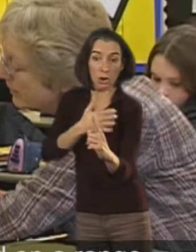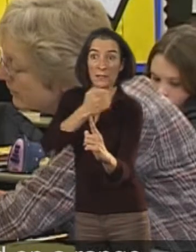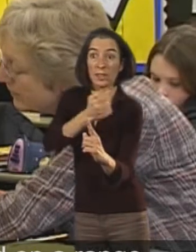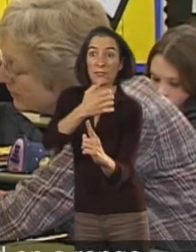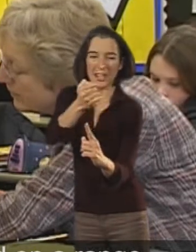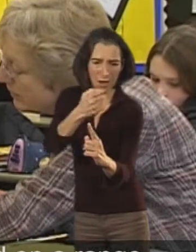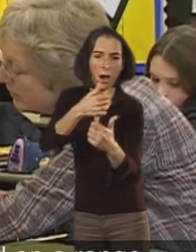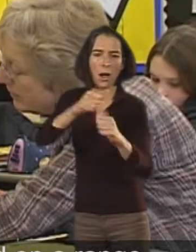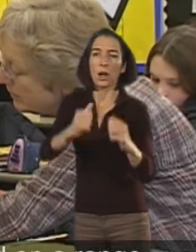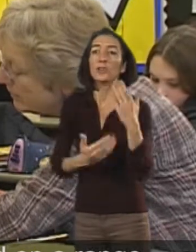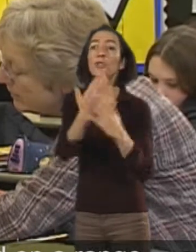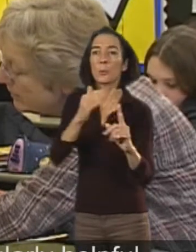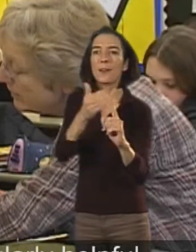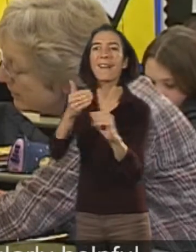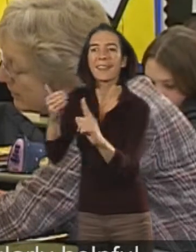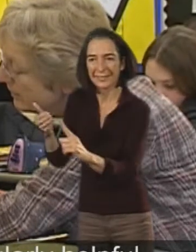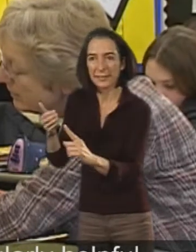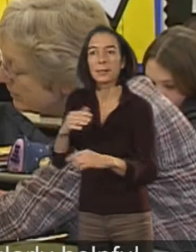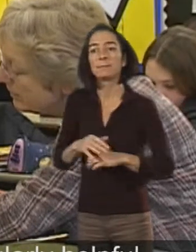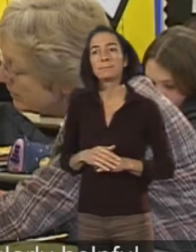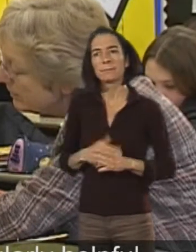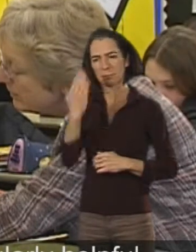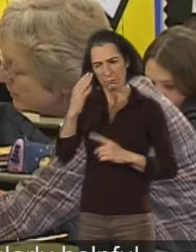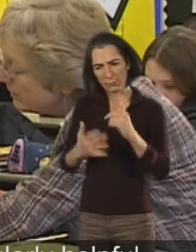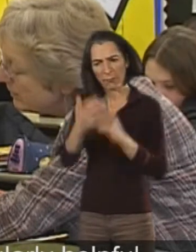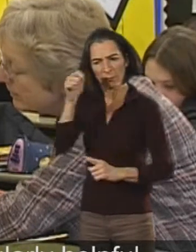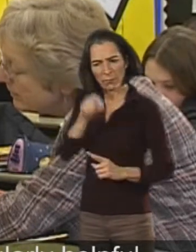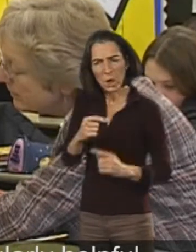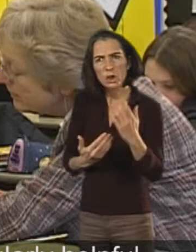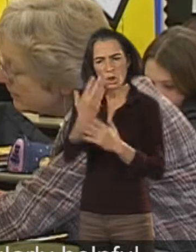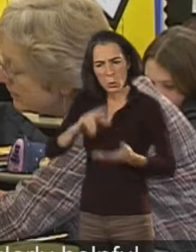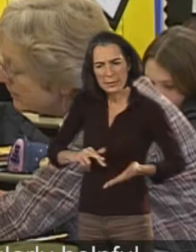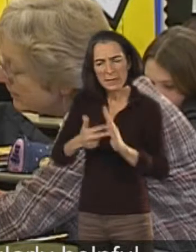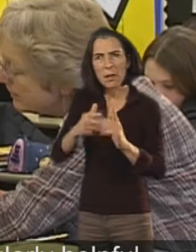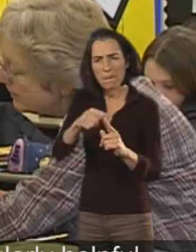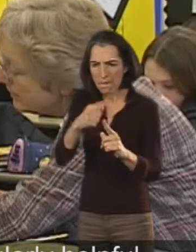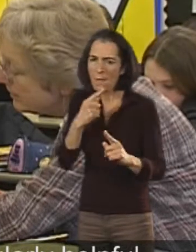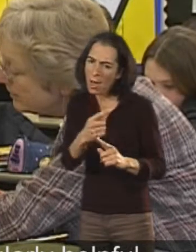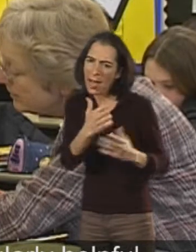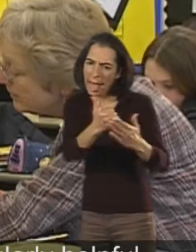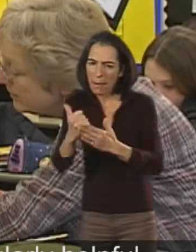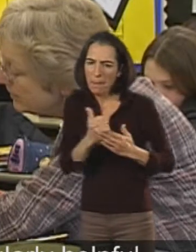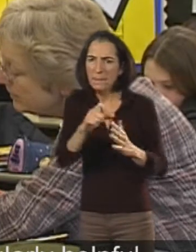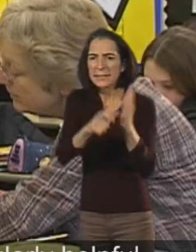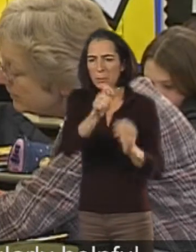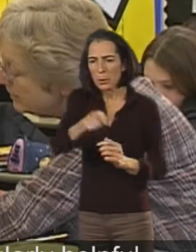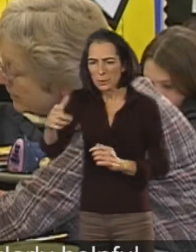achievements. The school has found that the new system has been particularly helpful to disabled pupils with learning difficulties.